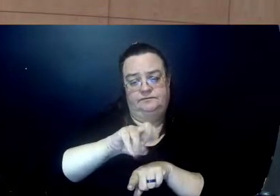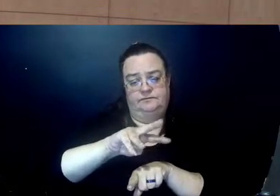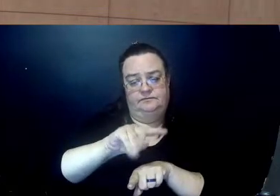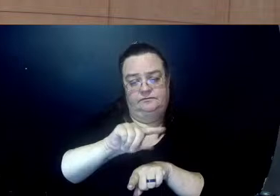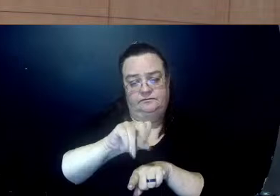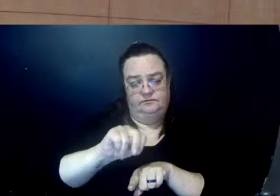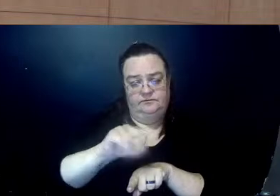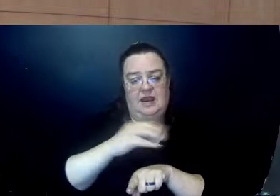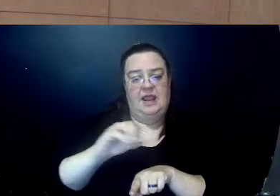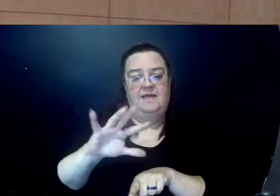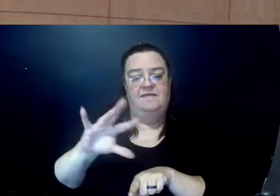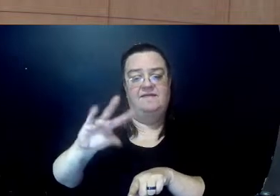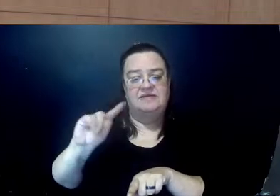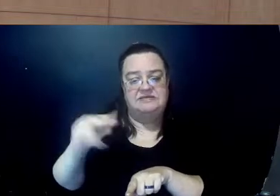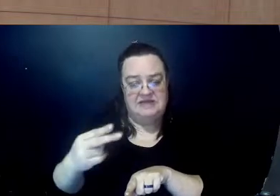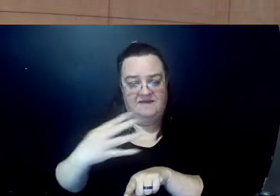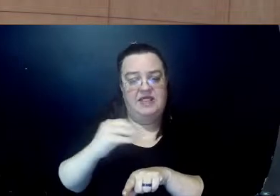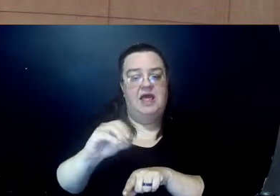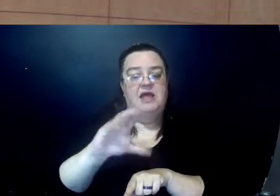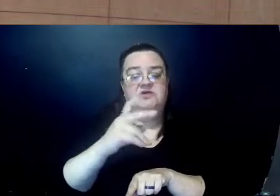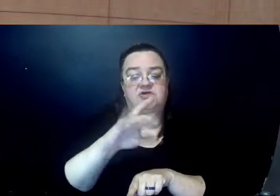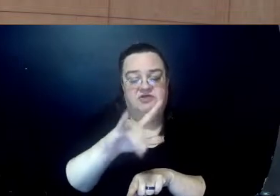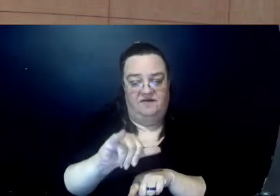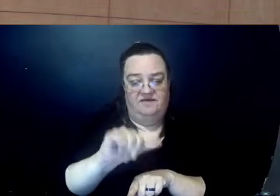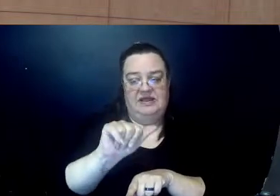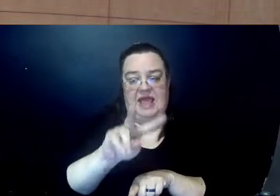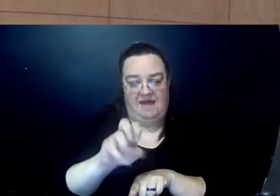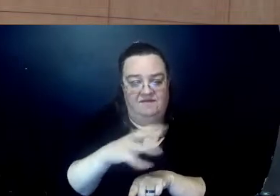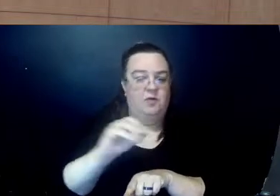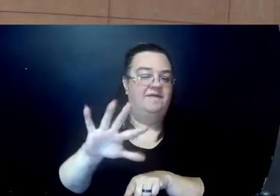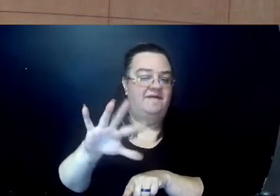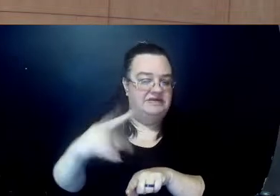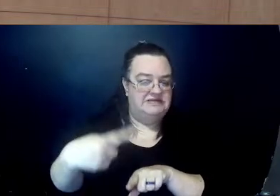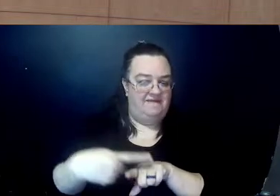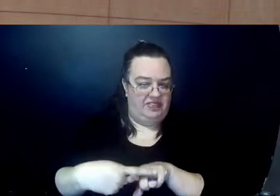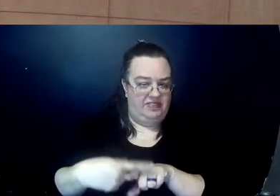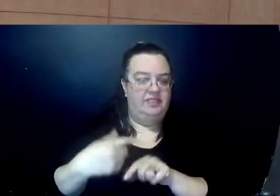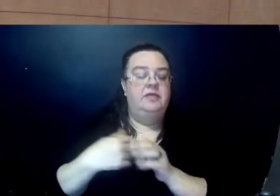and 57th and Cheverly Avenue and 57th.